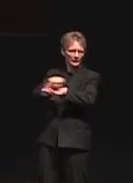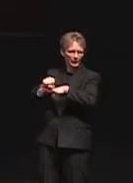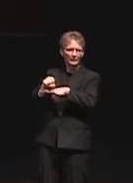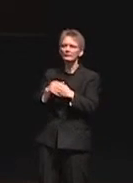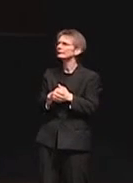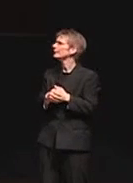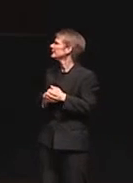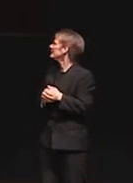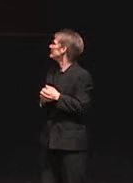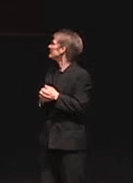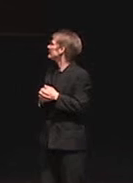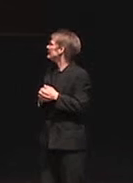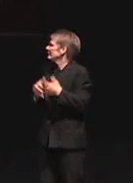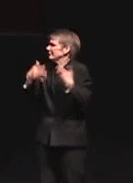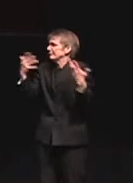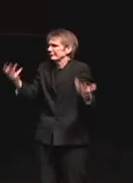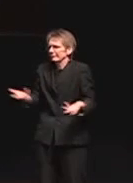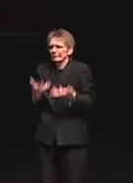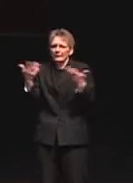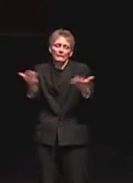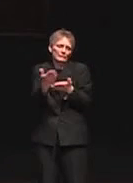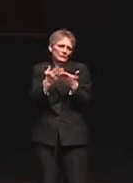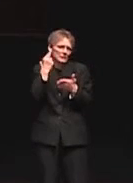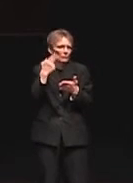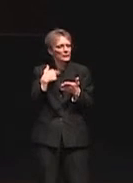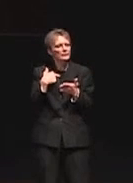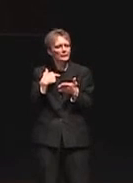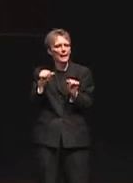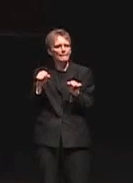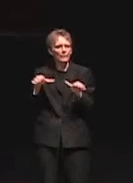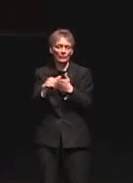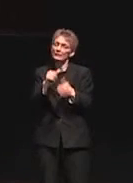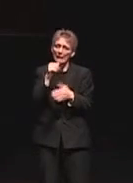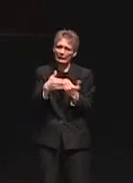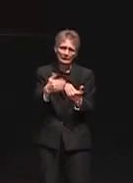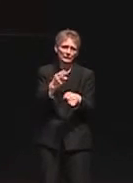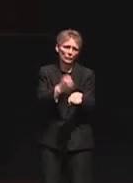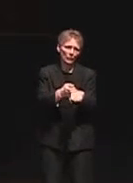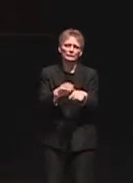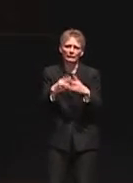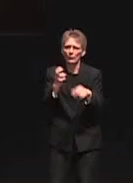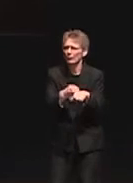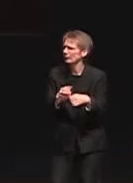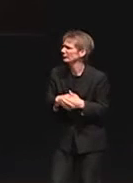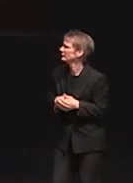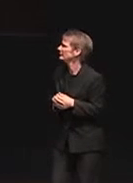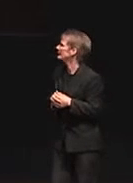So for some reason, I'm able to photograph dancers. And it's not easy, it's hard. It's actually very difficult to